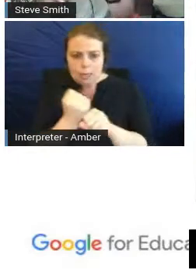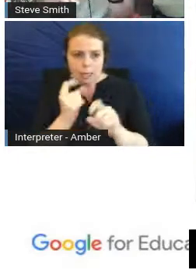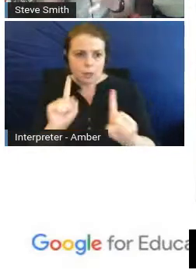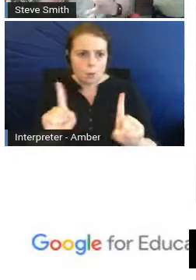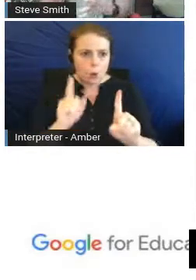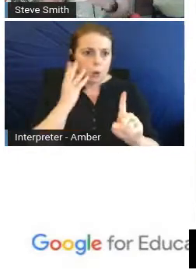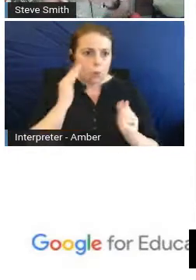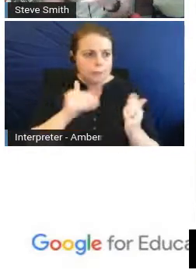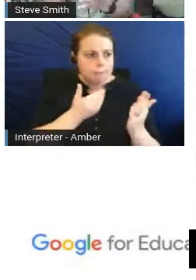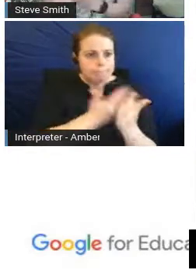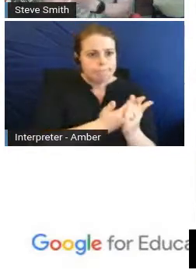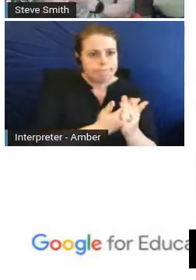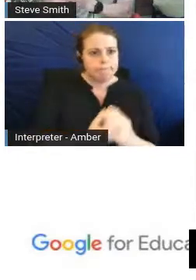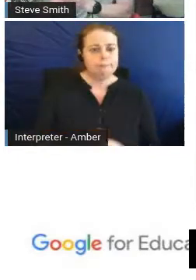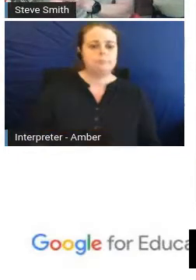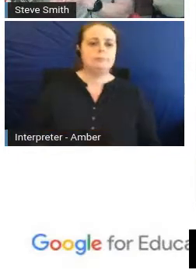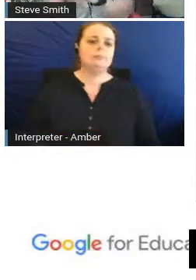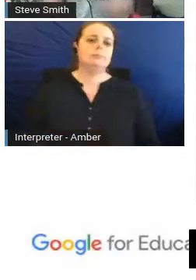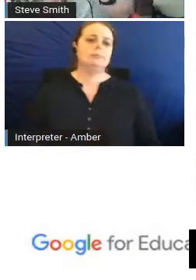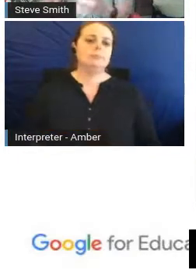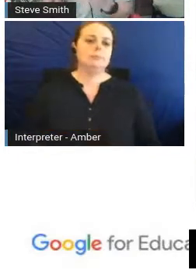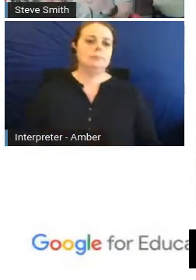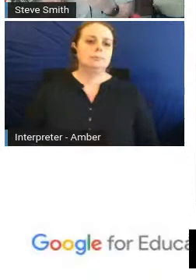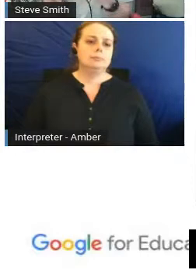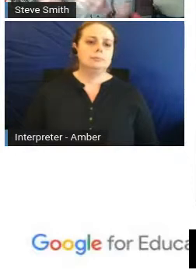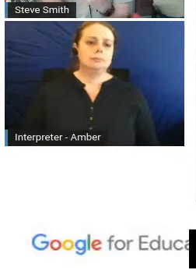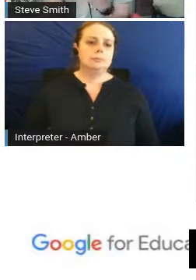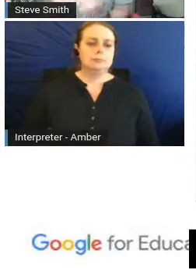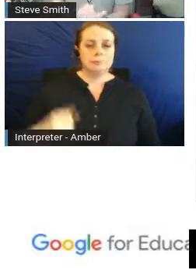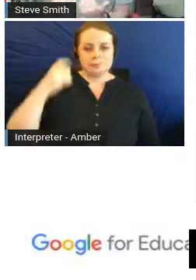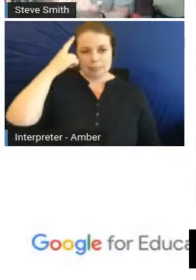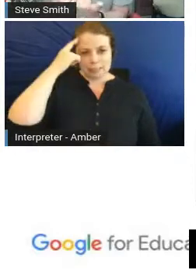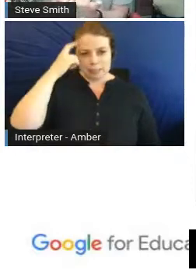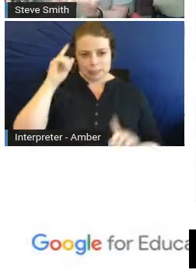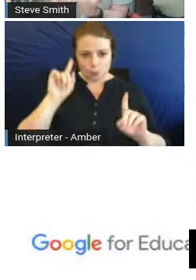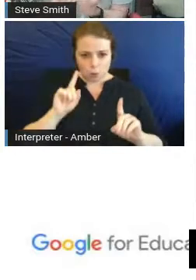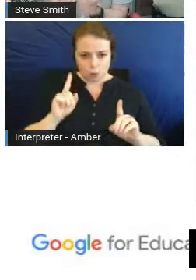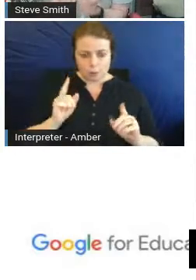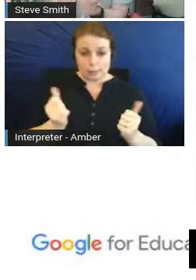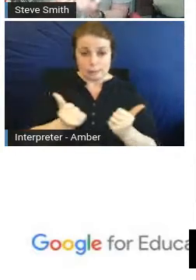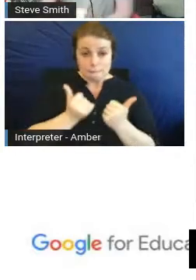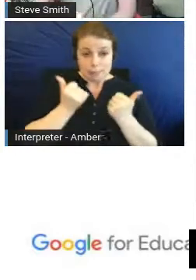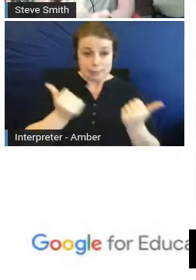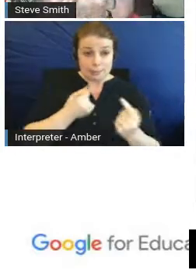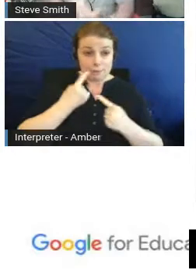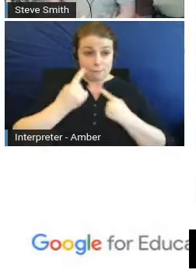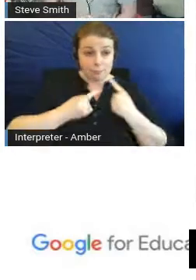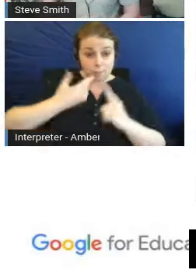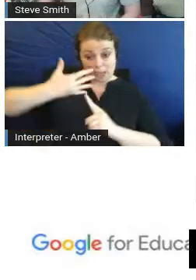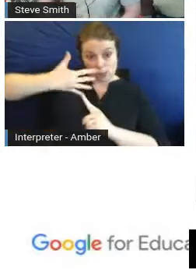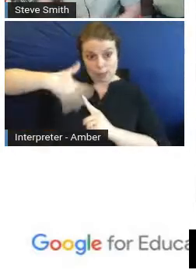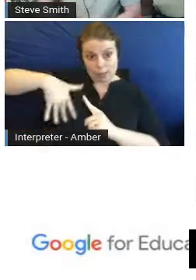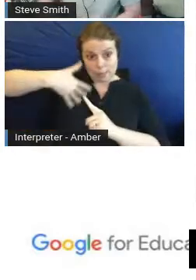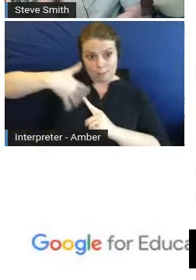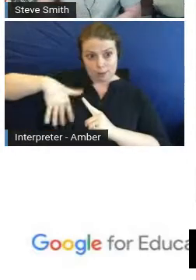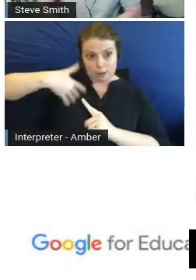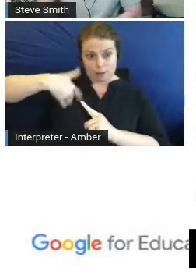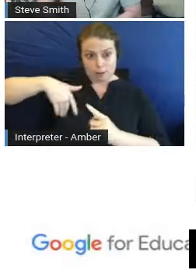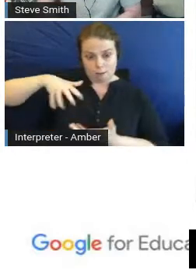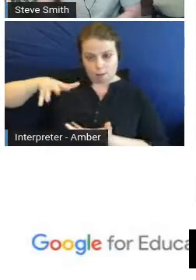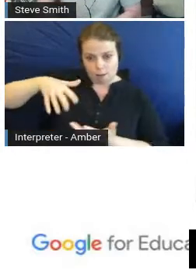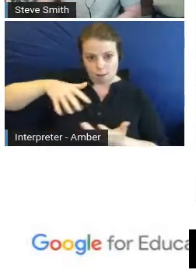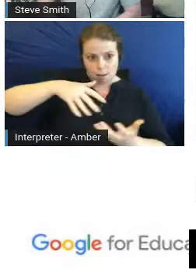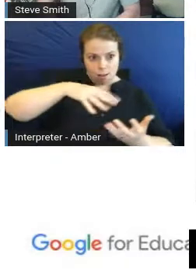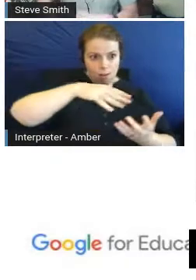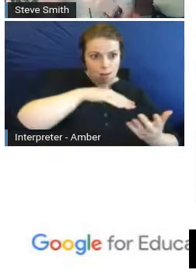in. So the kind of idea here is that there is a lot of stuff that sits in behind and is being collected about what our students are